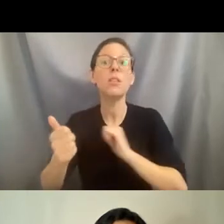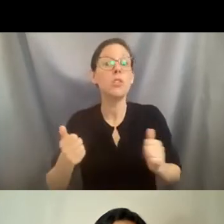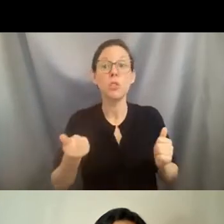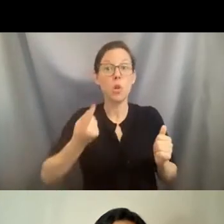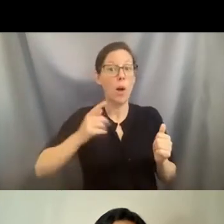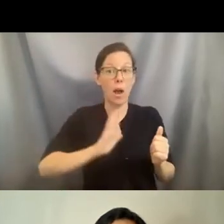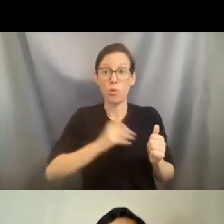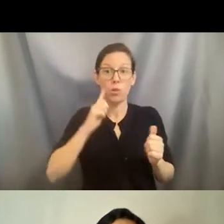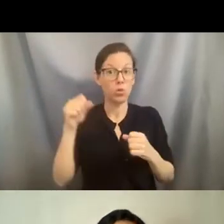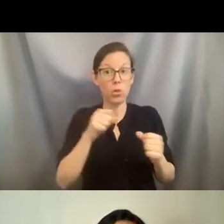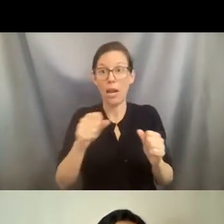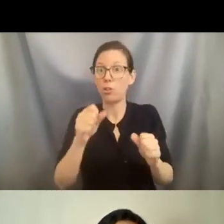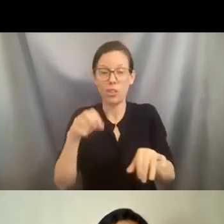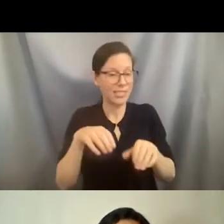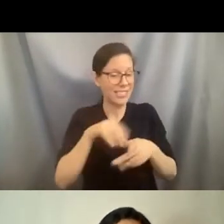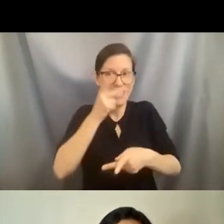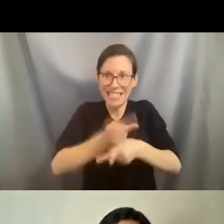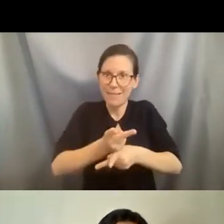committee.